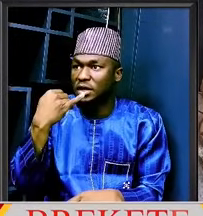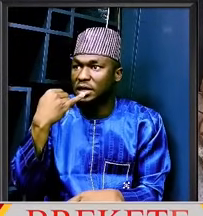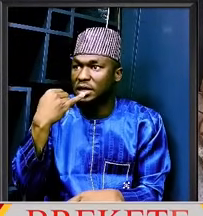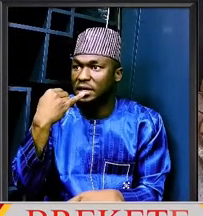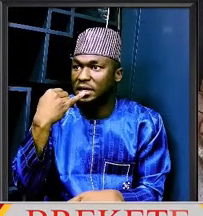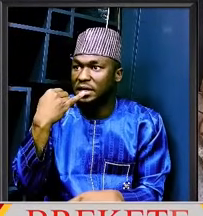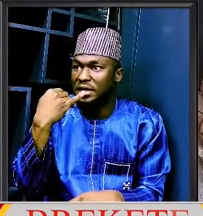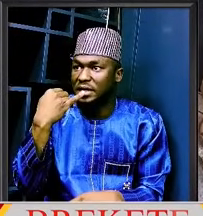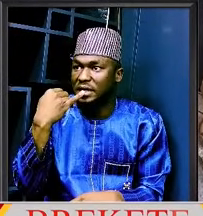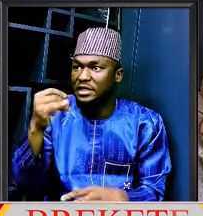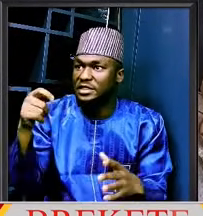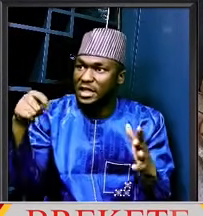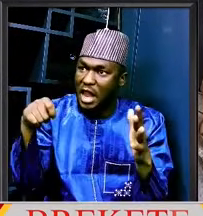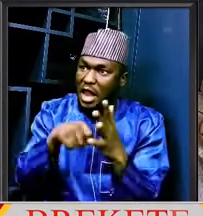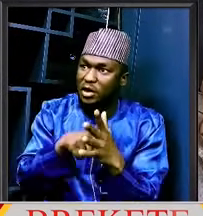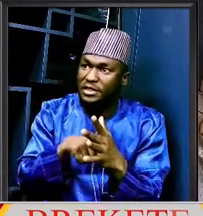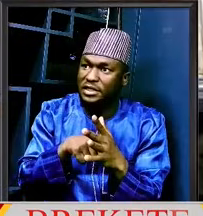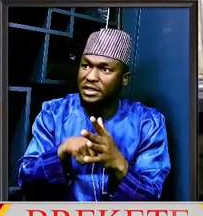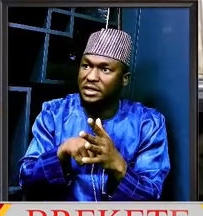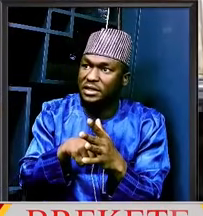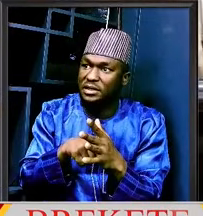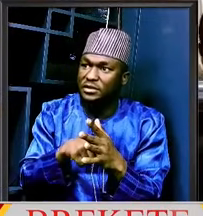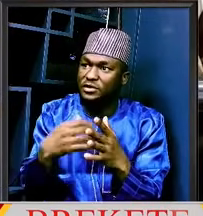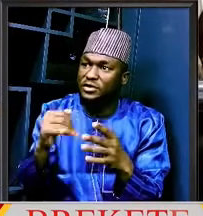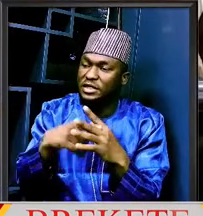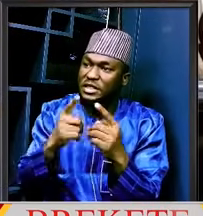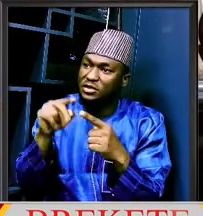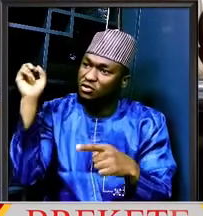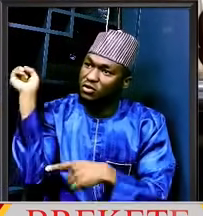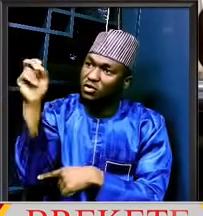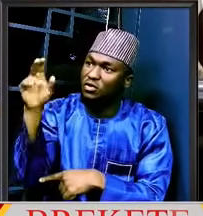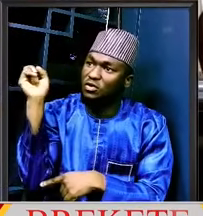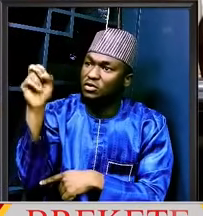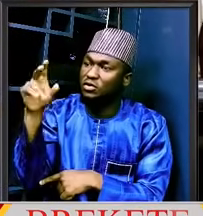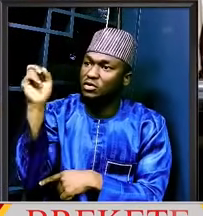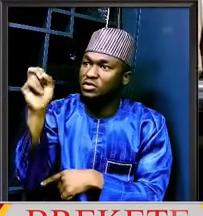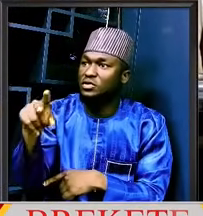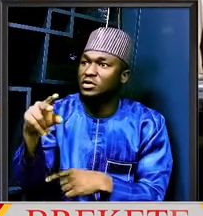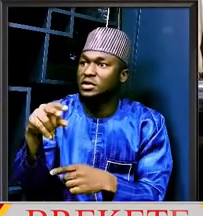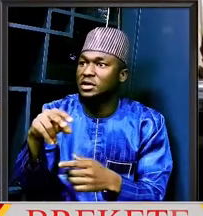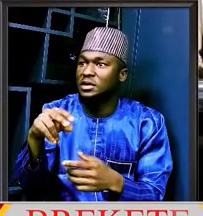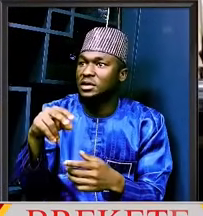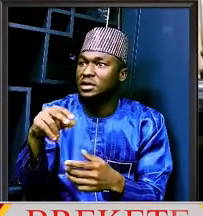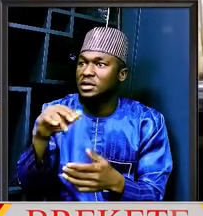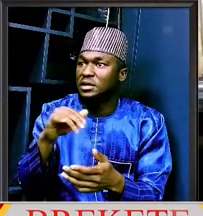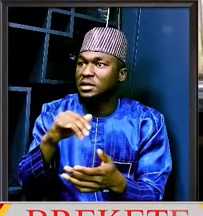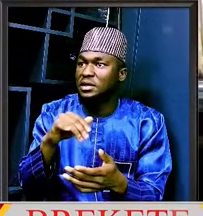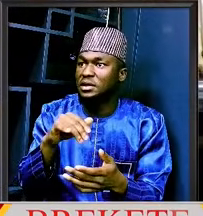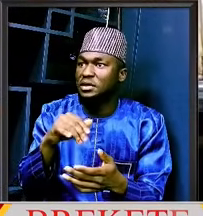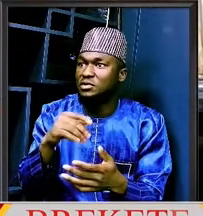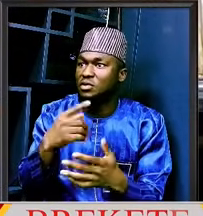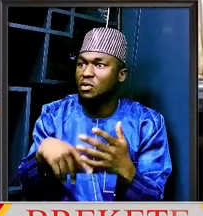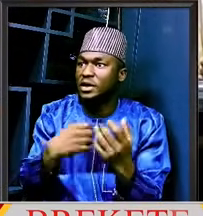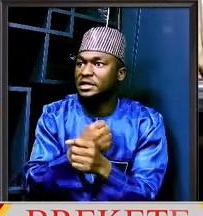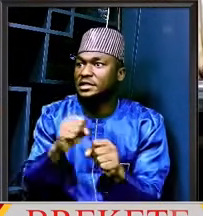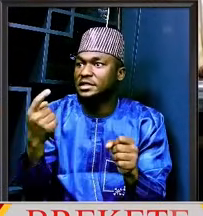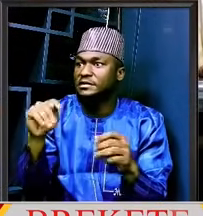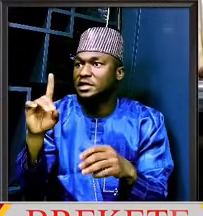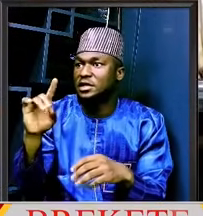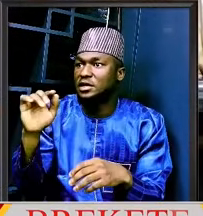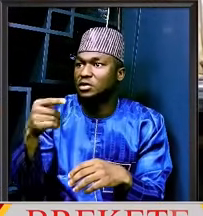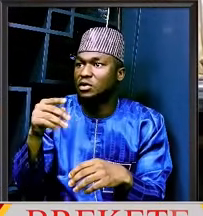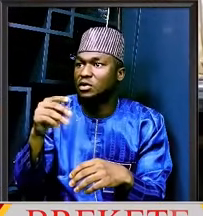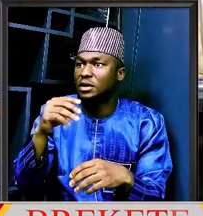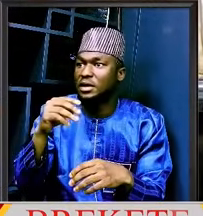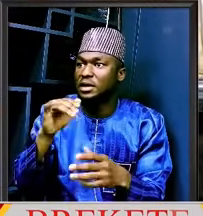but it was chained. So they threw the dog to kill. So the dog was badly injured. If I was saved the dog that day